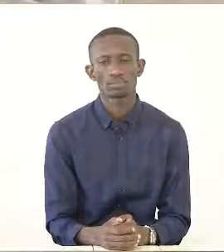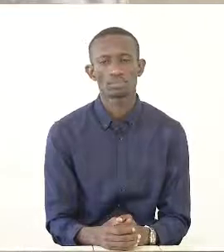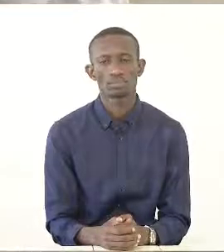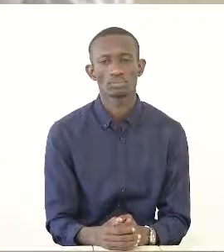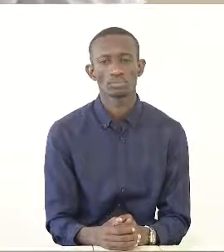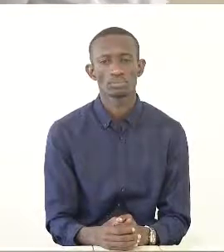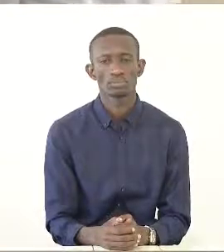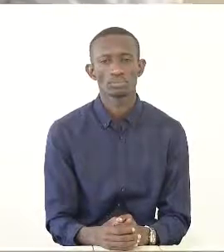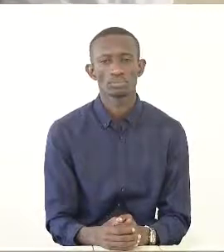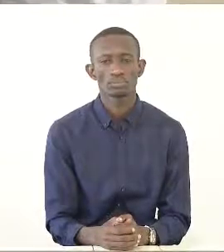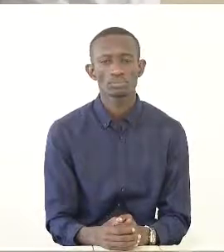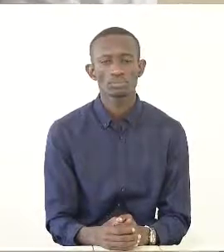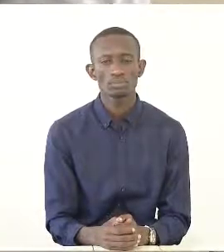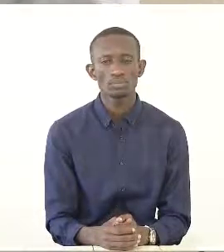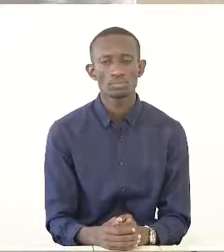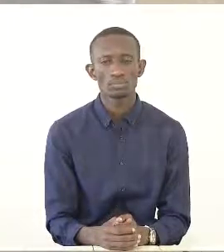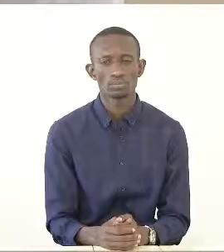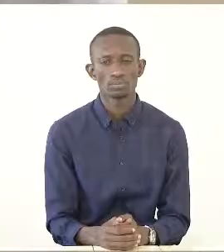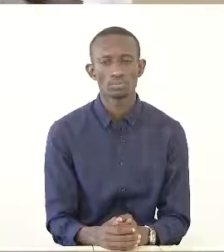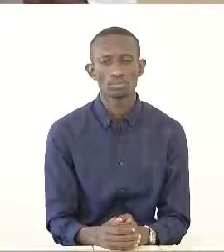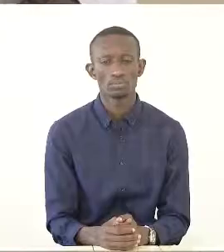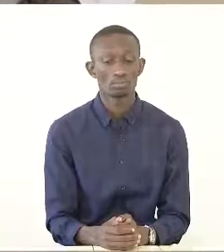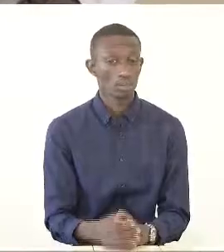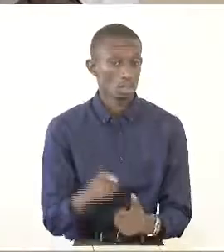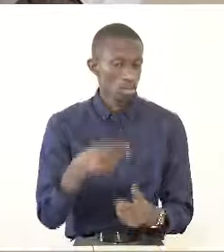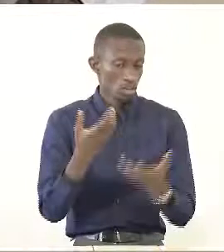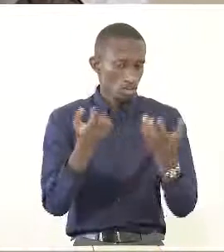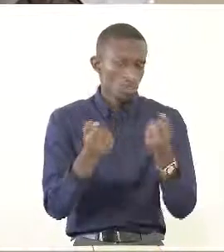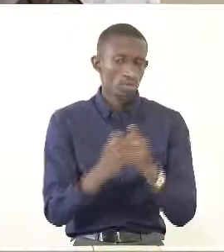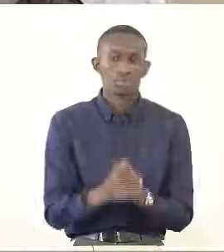So we have integral of this form.